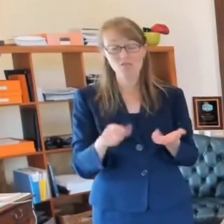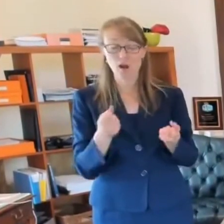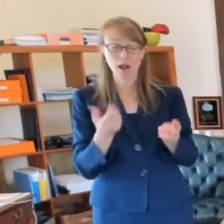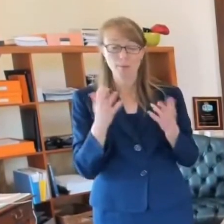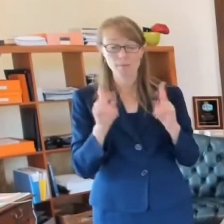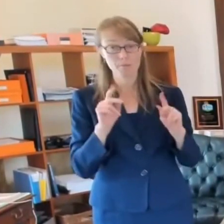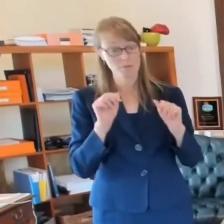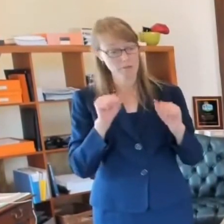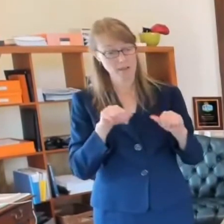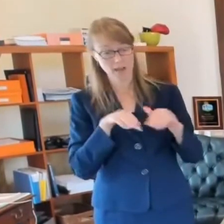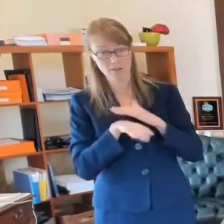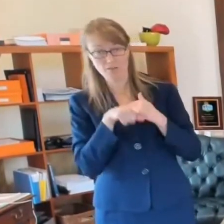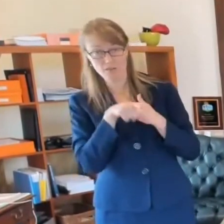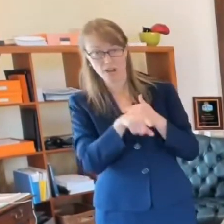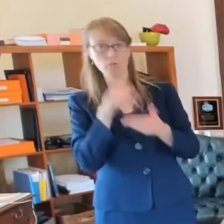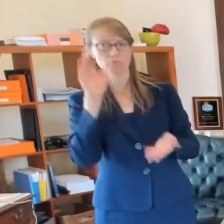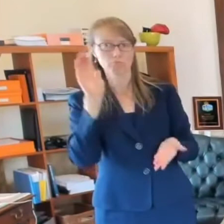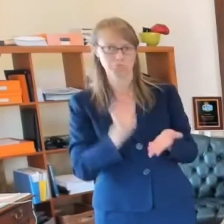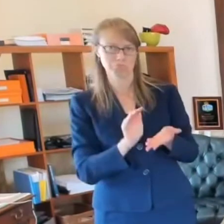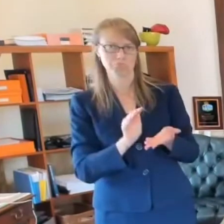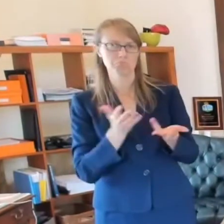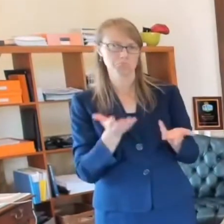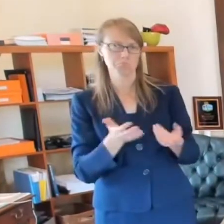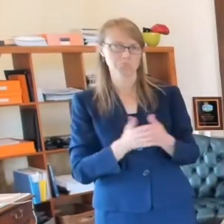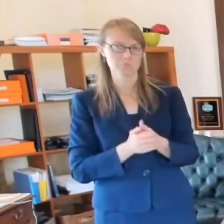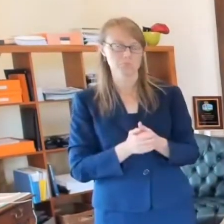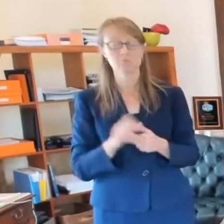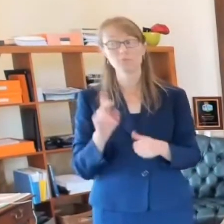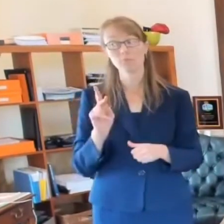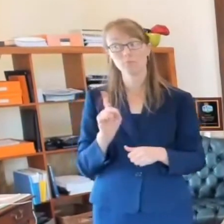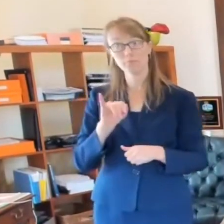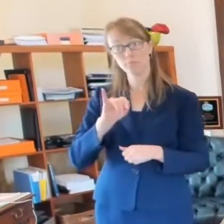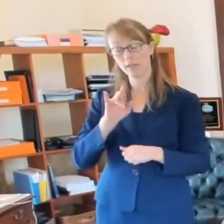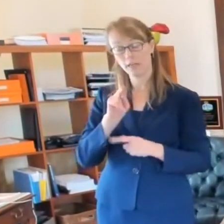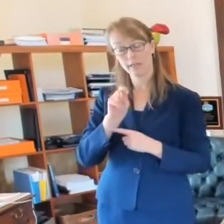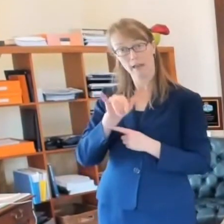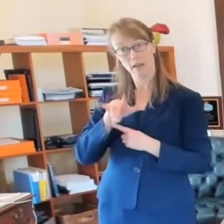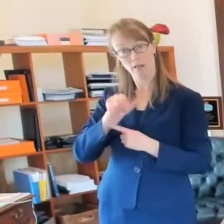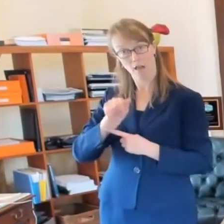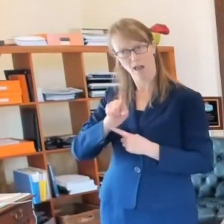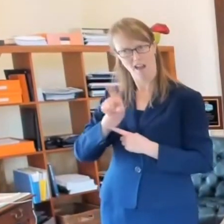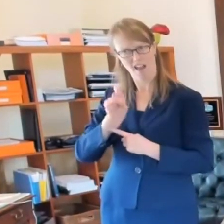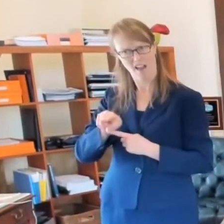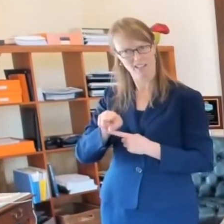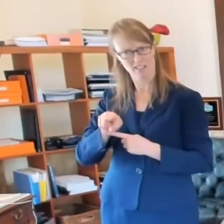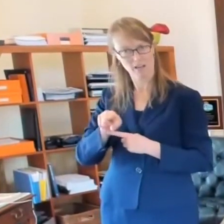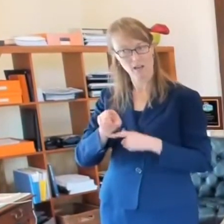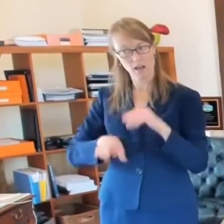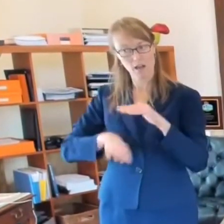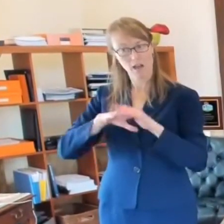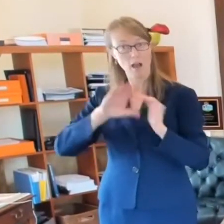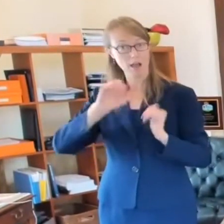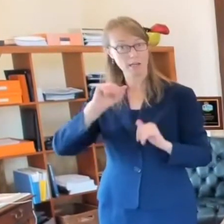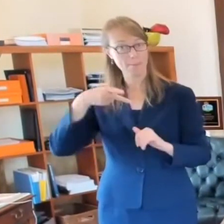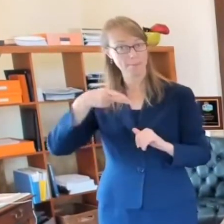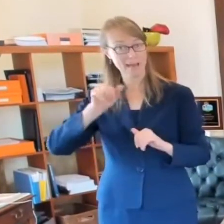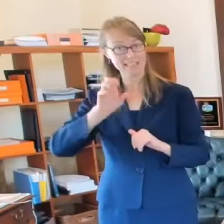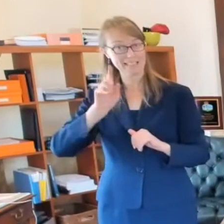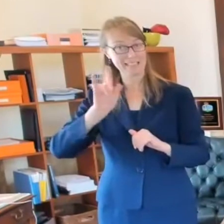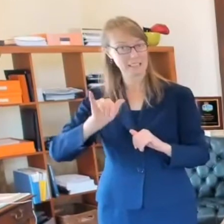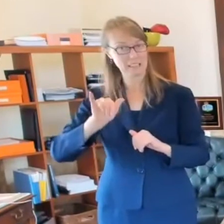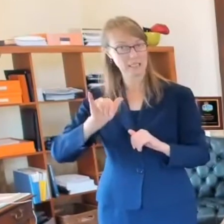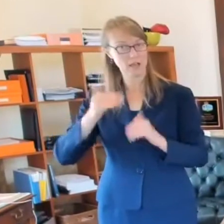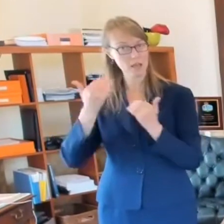venue. Kayla's question is, are there currently capacity limits on businesses, or does the 75% just